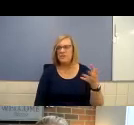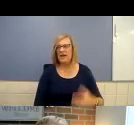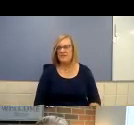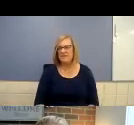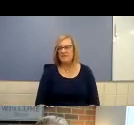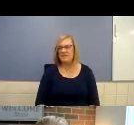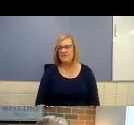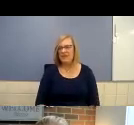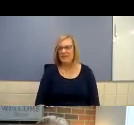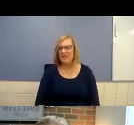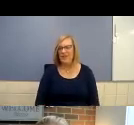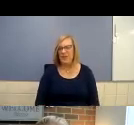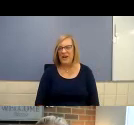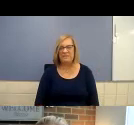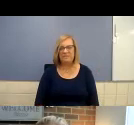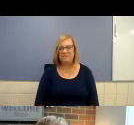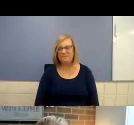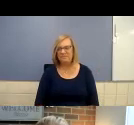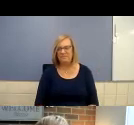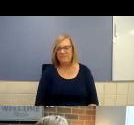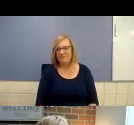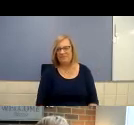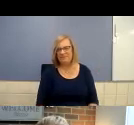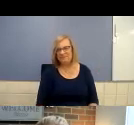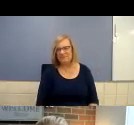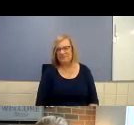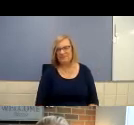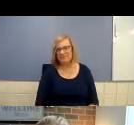in some classes along the way.